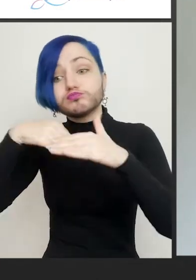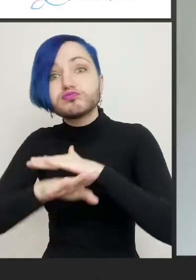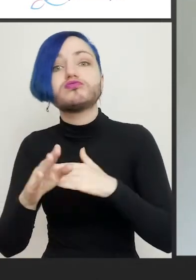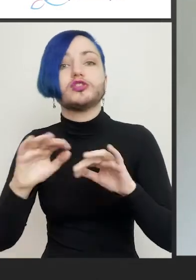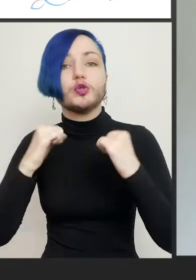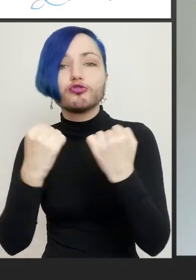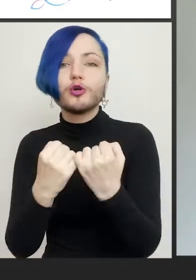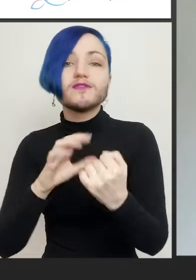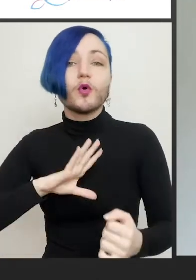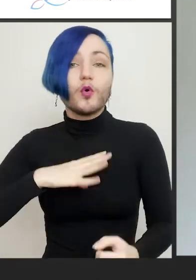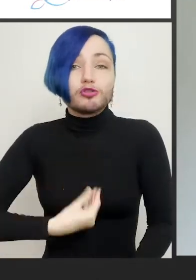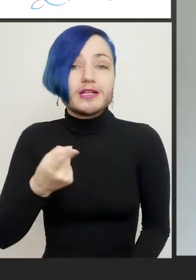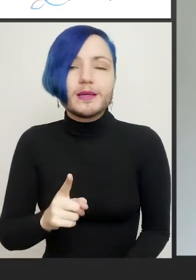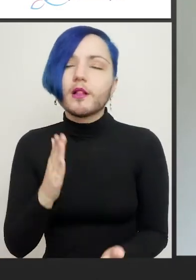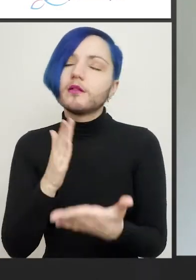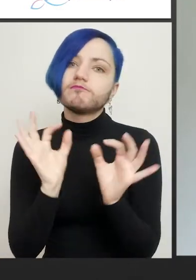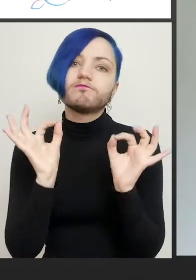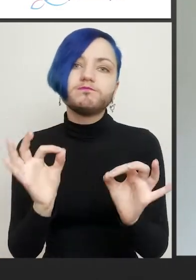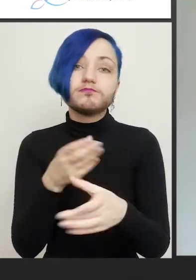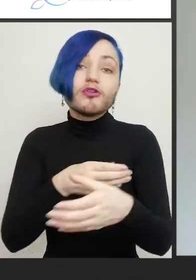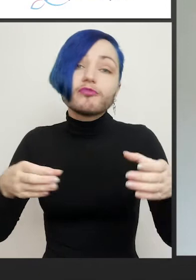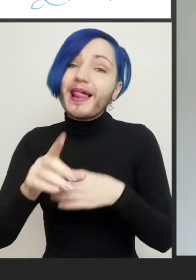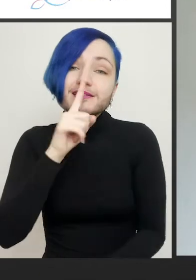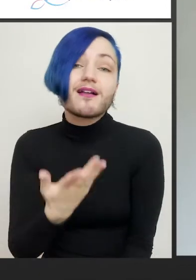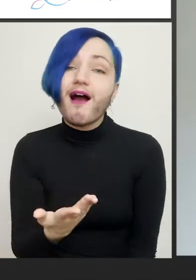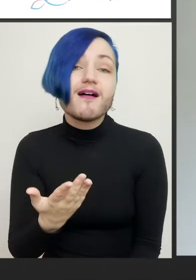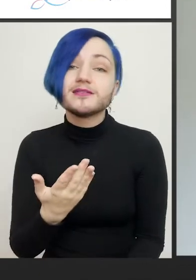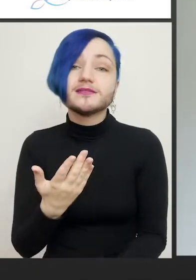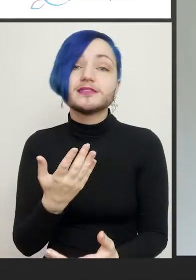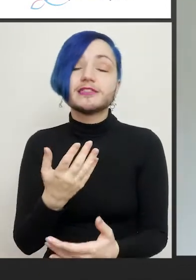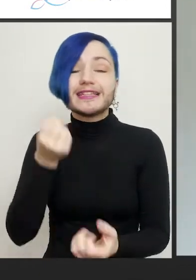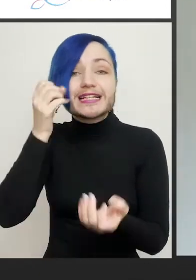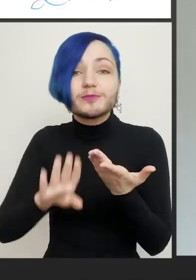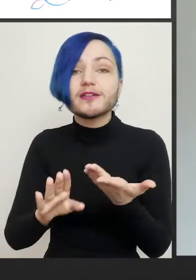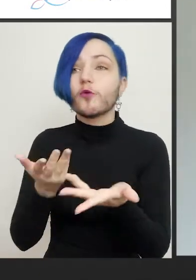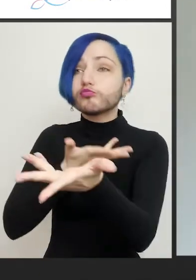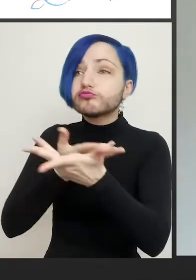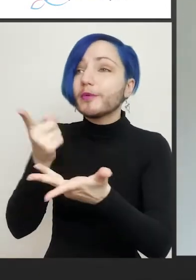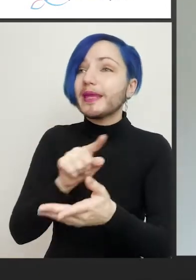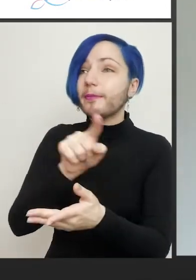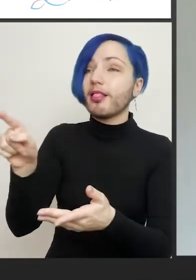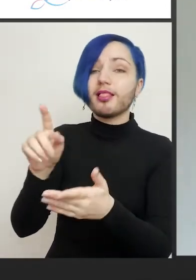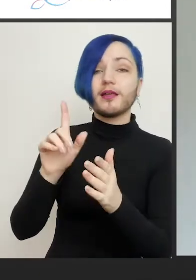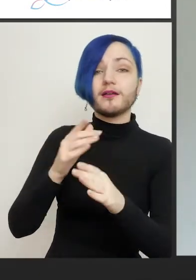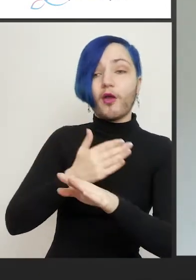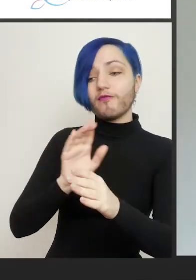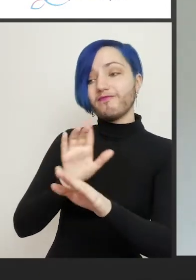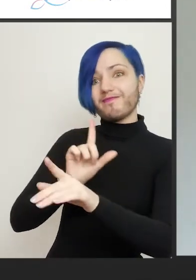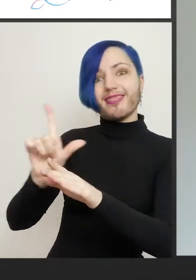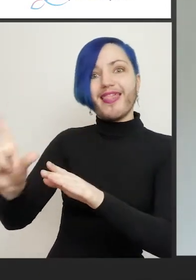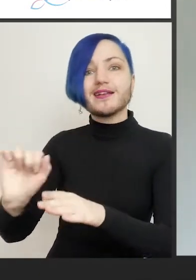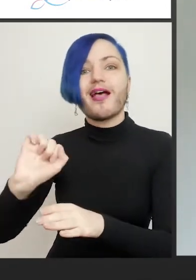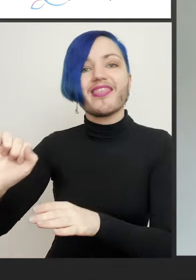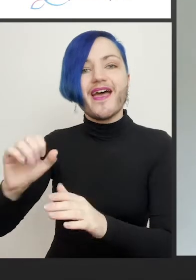for being surrounded by people who are later in their transition, who normalize it for you. Because when you come out, when I came